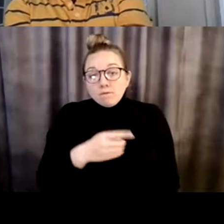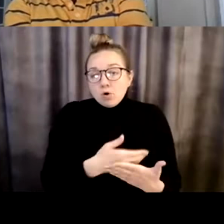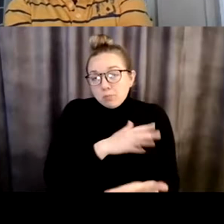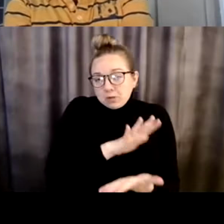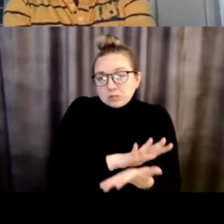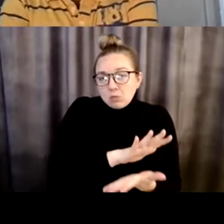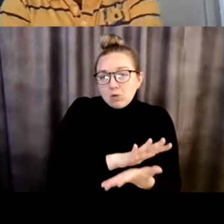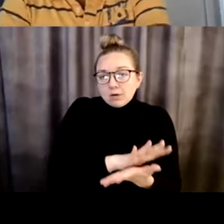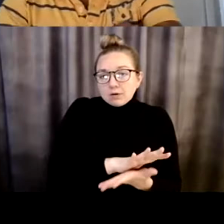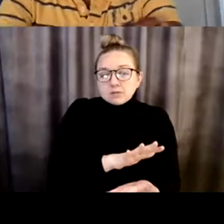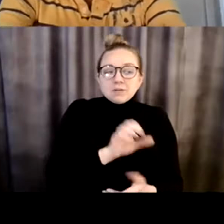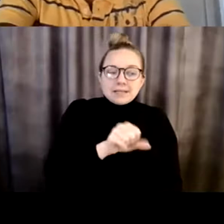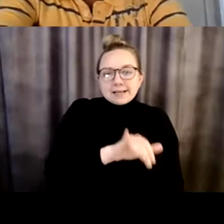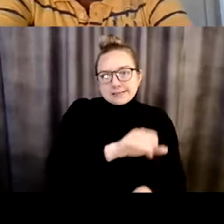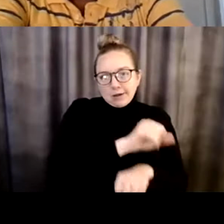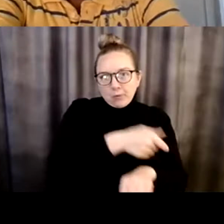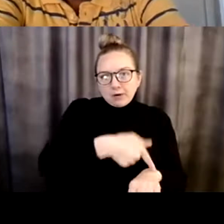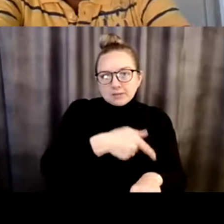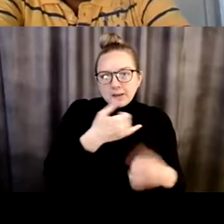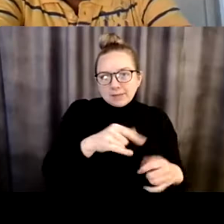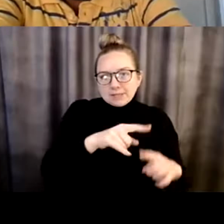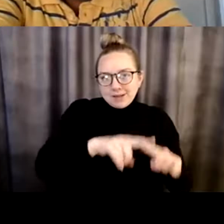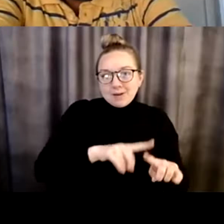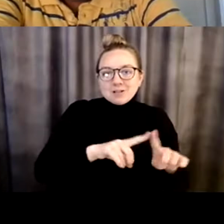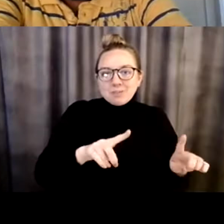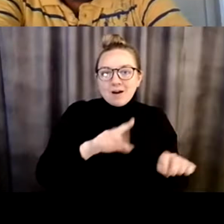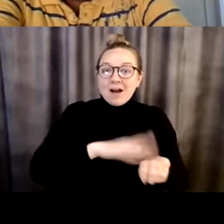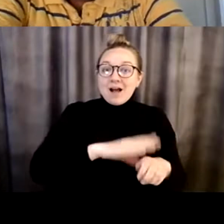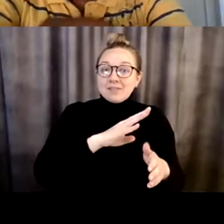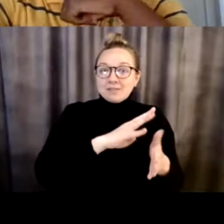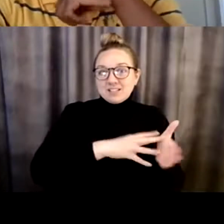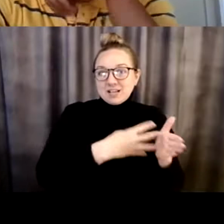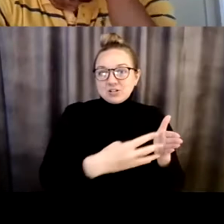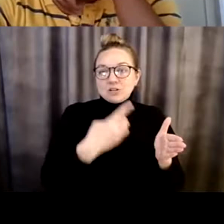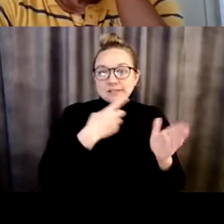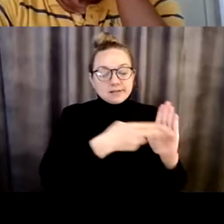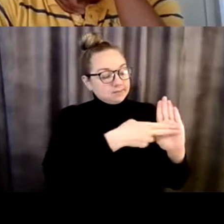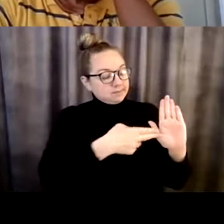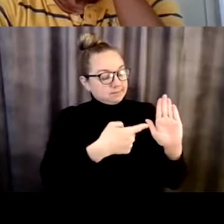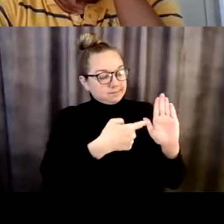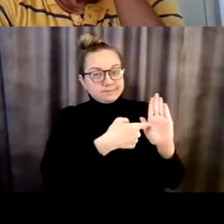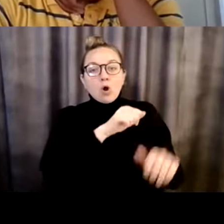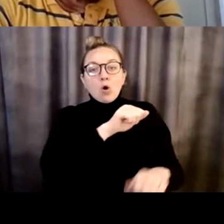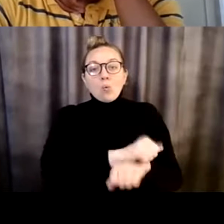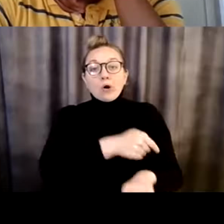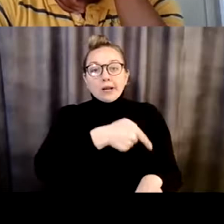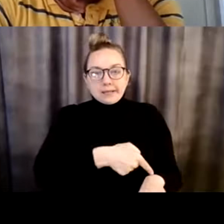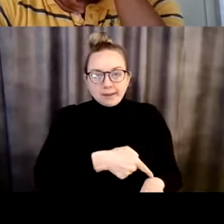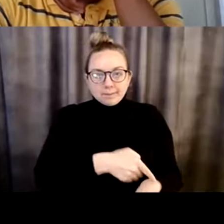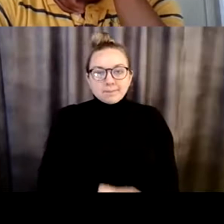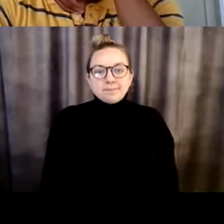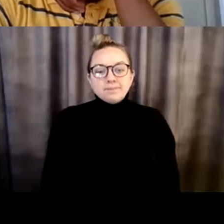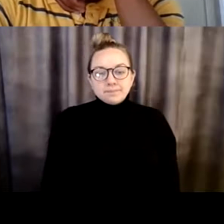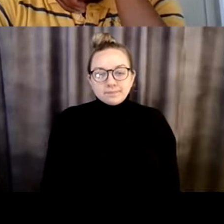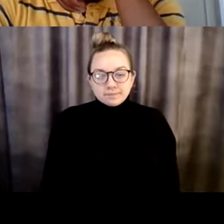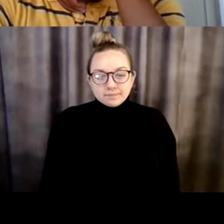work time because while they're doing that, that's when they are learning because they are actively engaged and they're